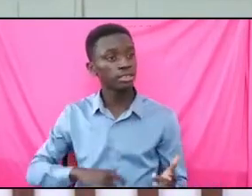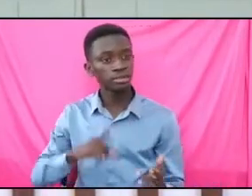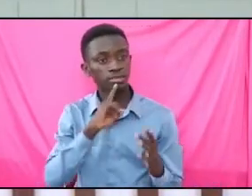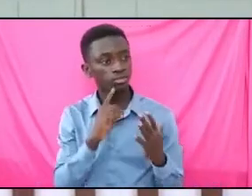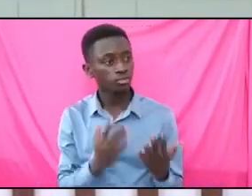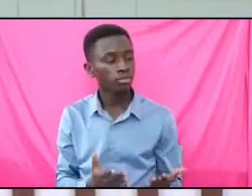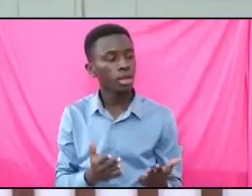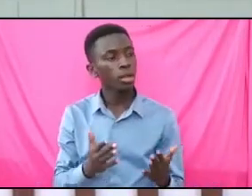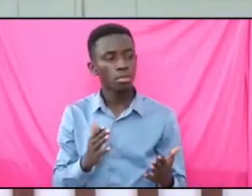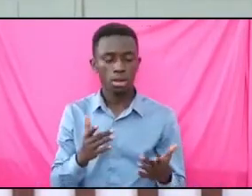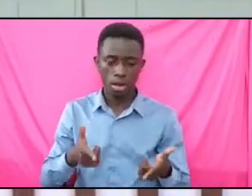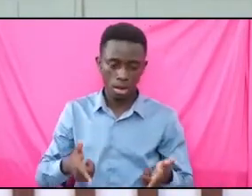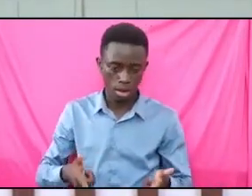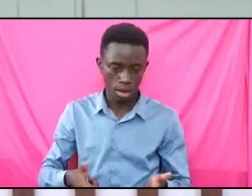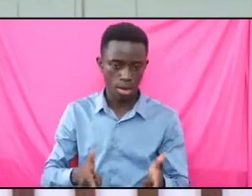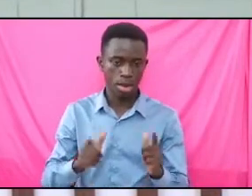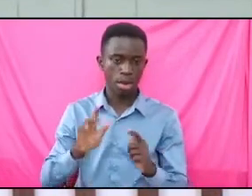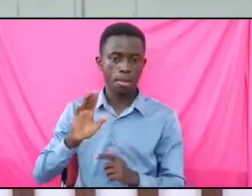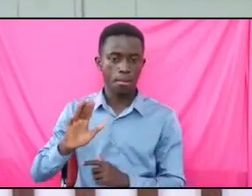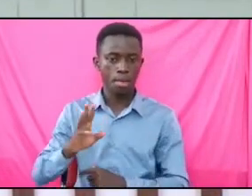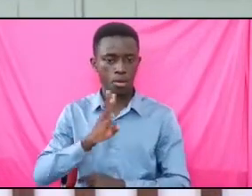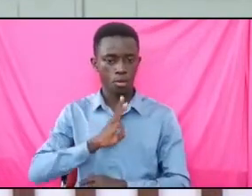on earth as it is in heaven."